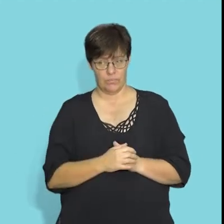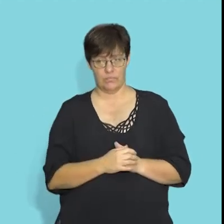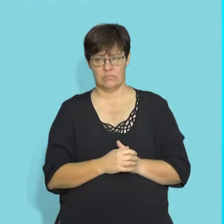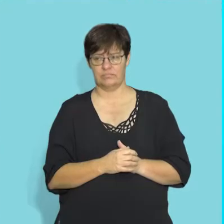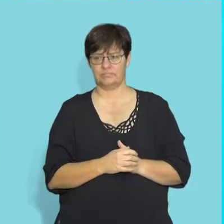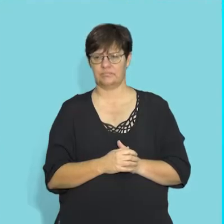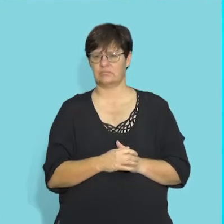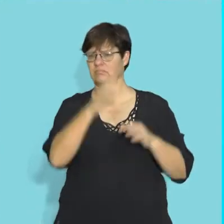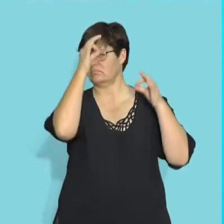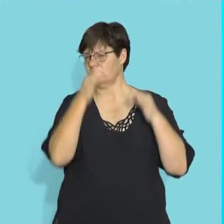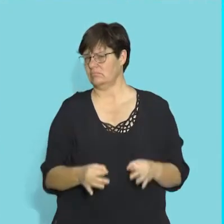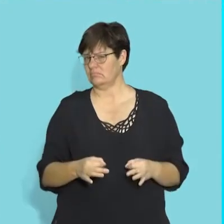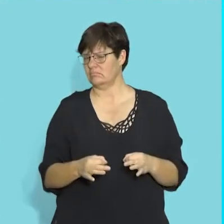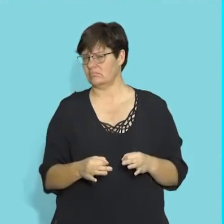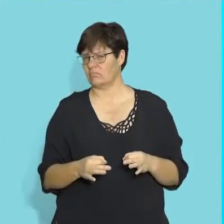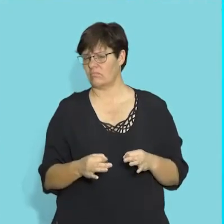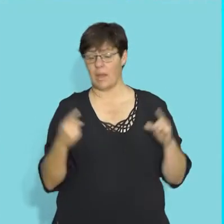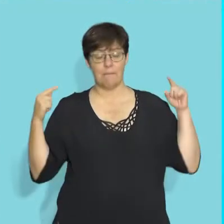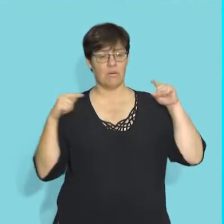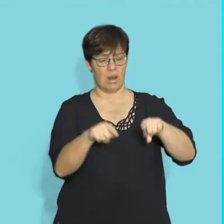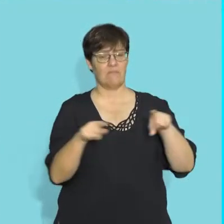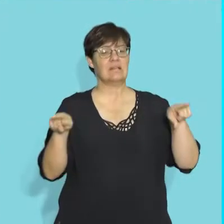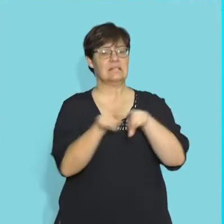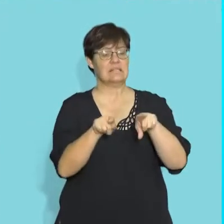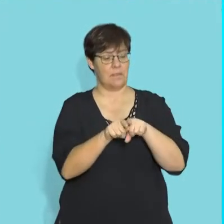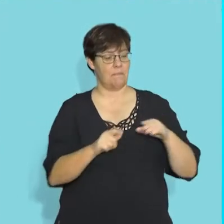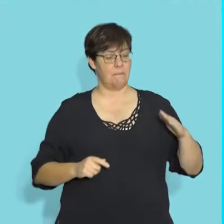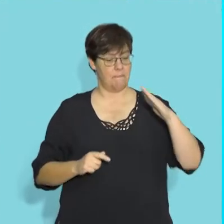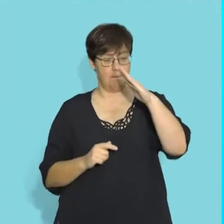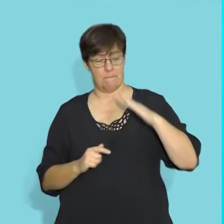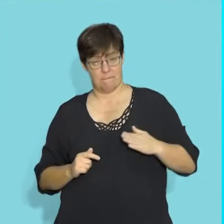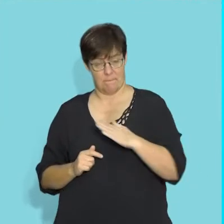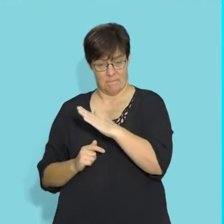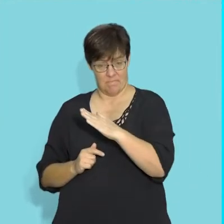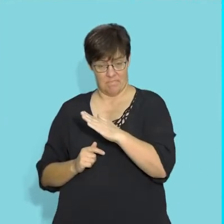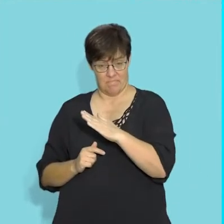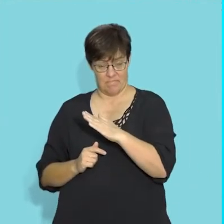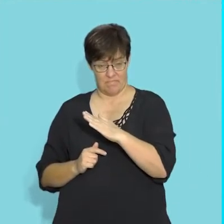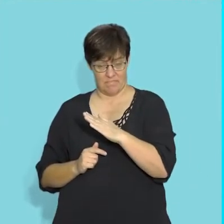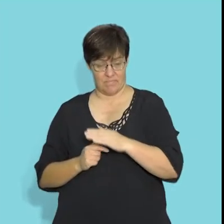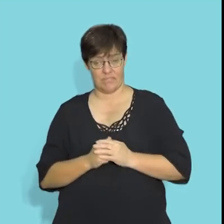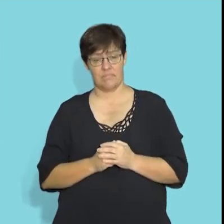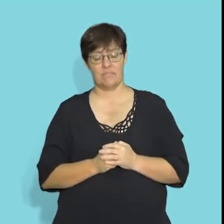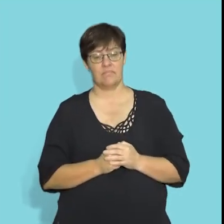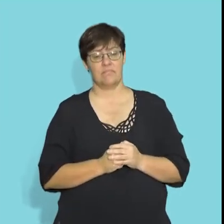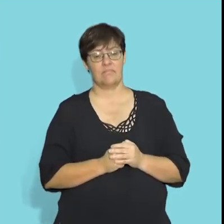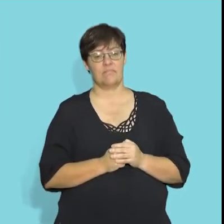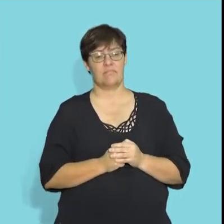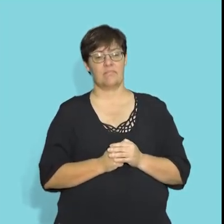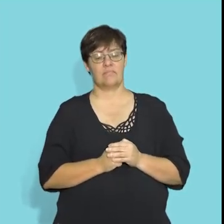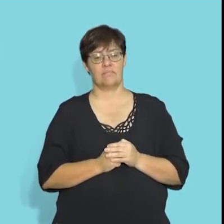decide? That parallel lines have got the same gradient. So that's what I'm going to remember, is that parallel lines have got the same gradient.